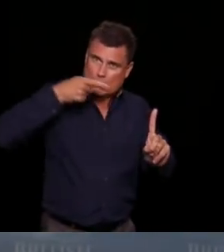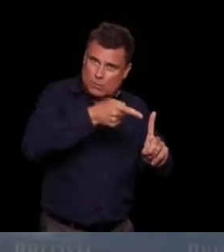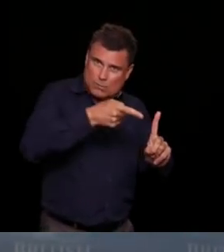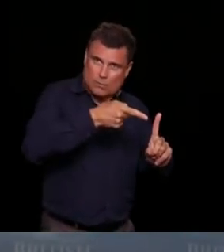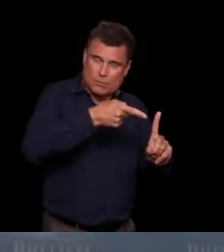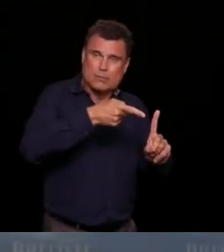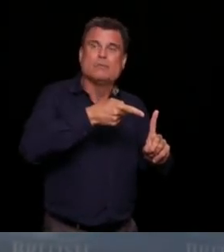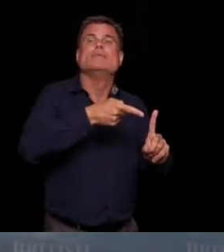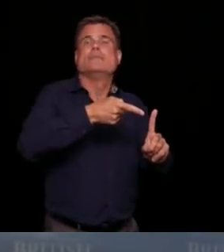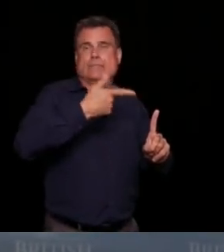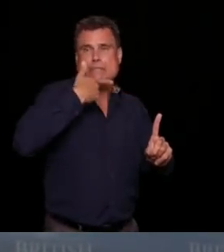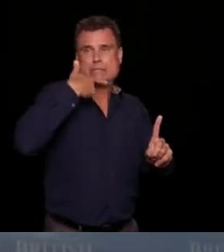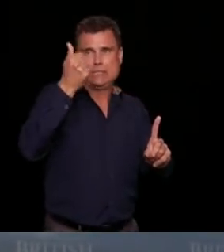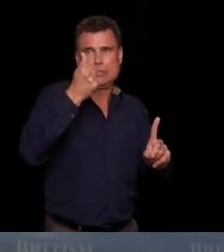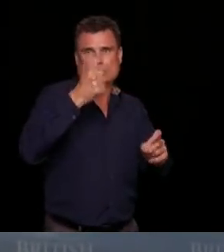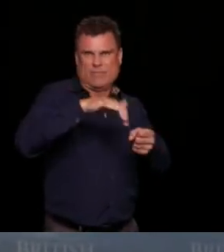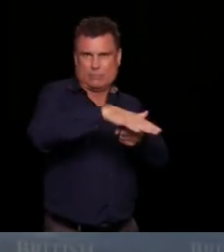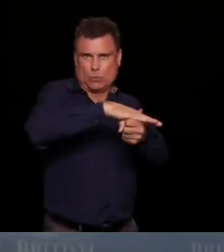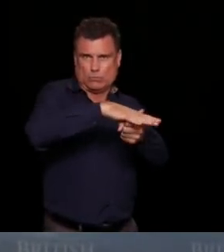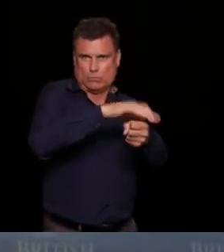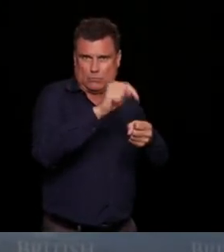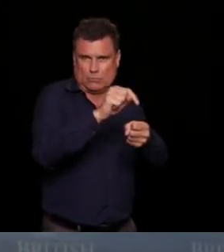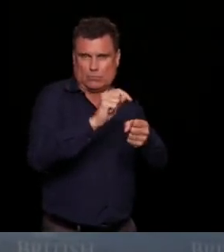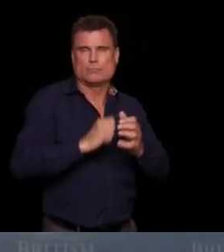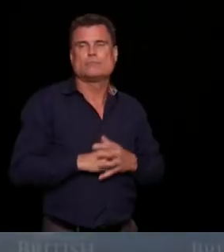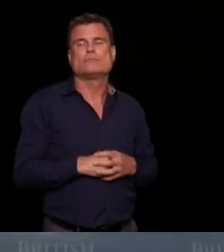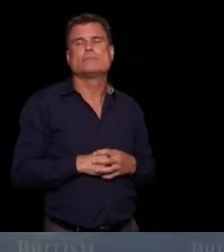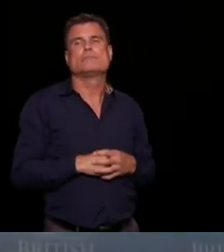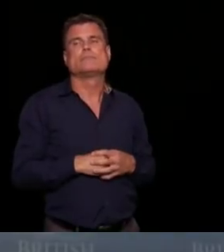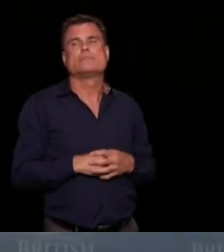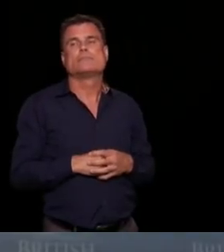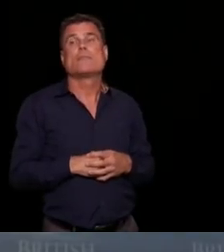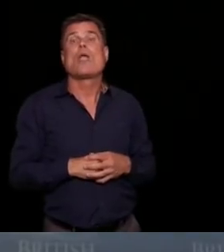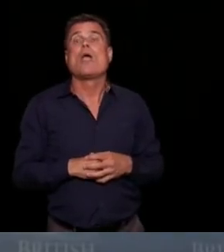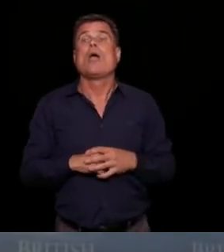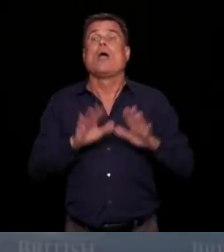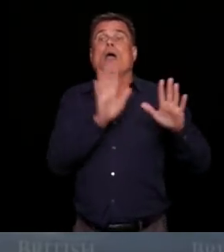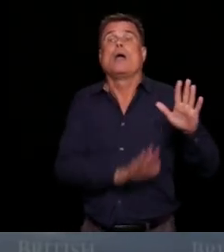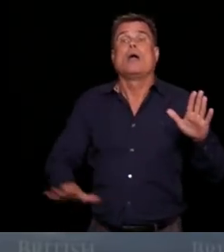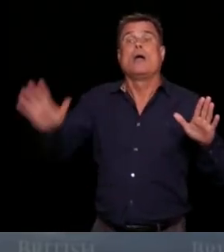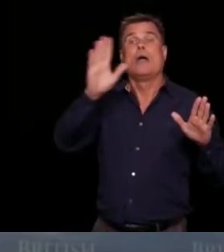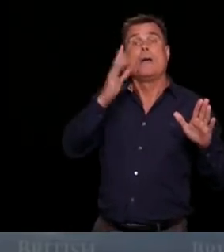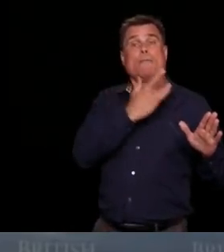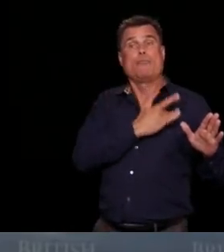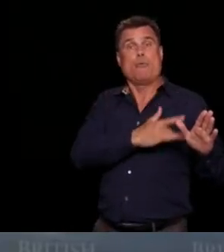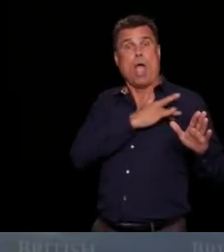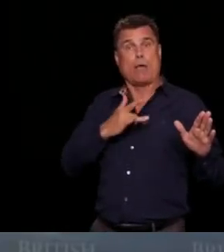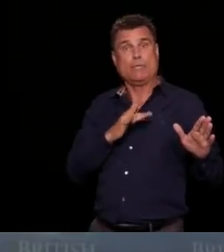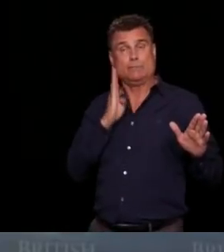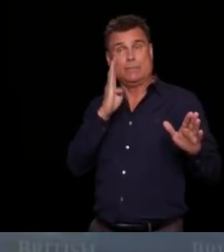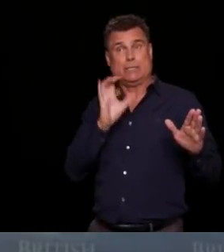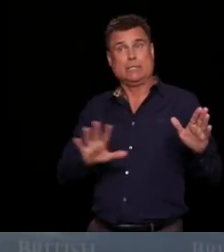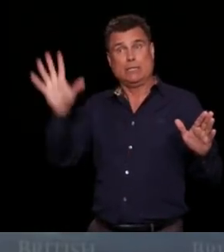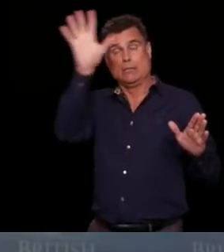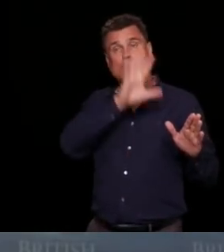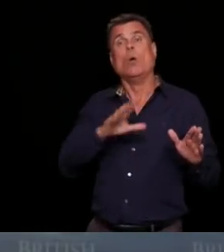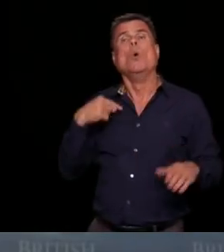and one that we're implementing across the province. And the money goes to people retroactive